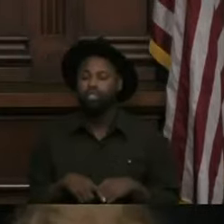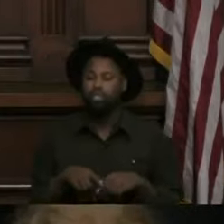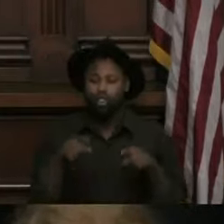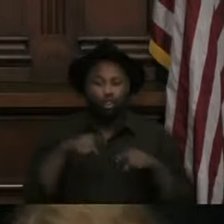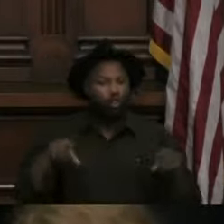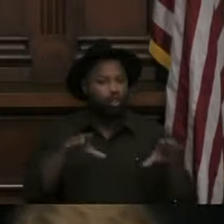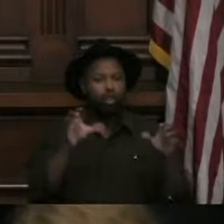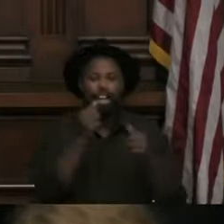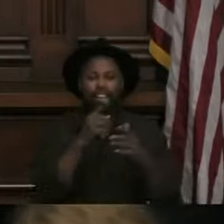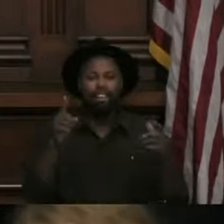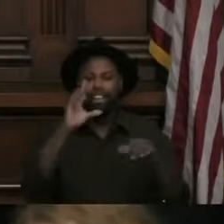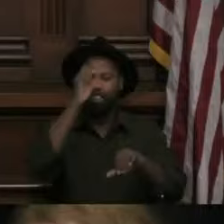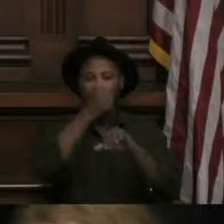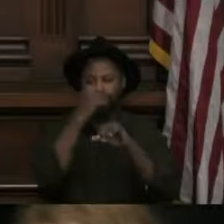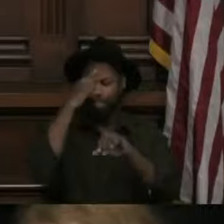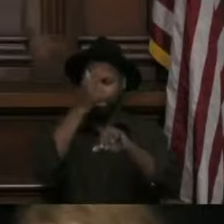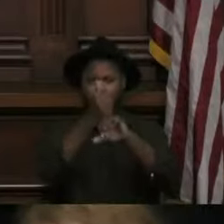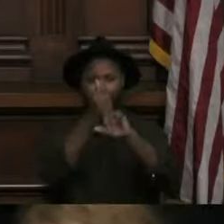anything you set your mind to.